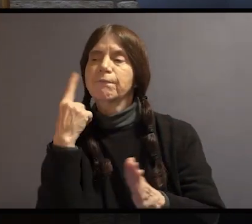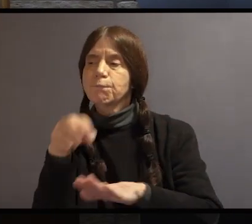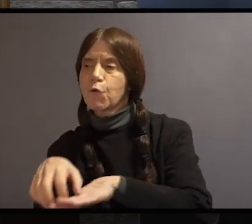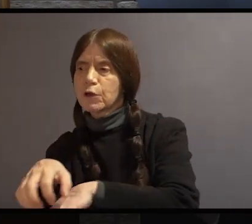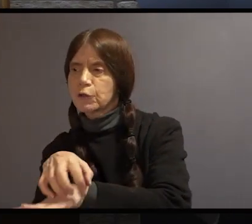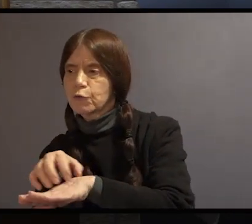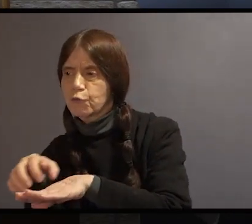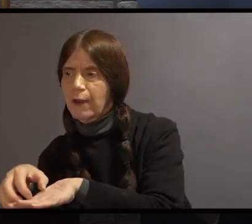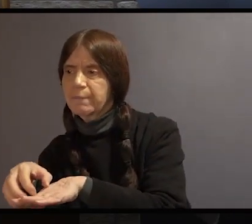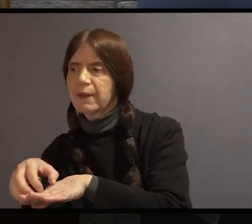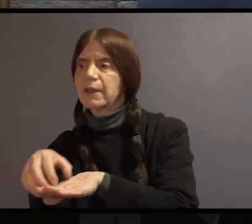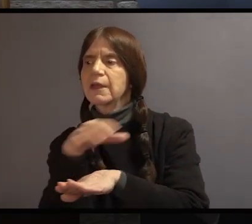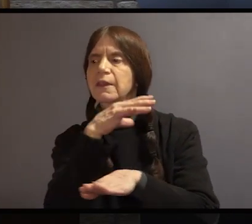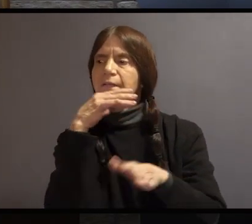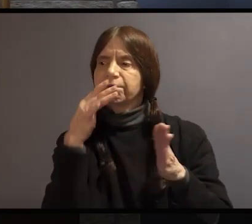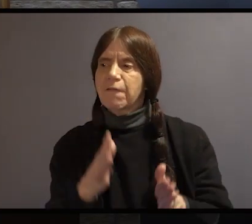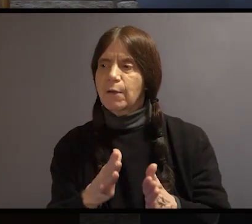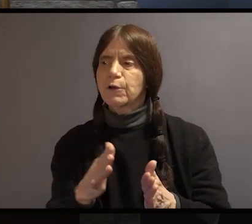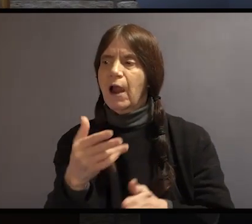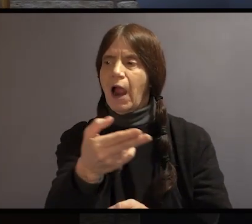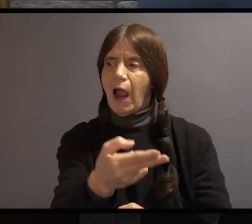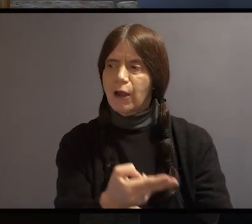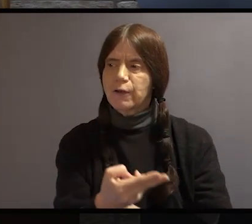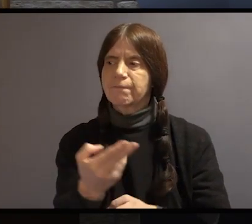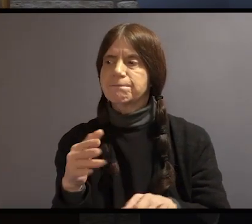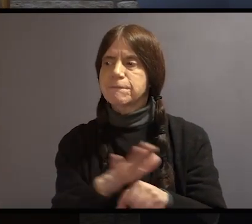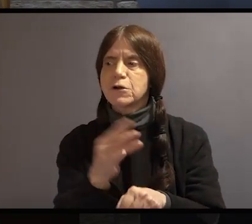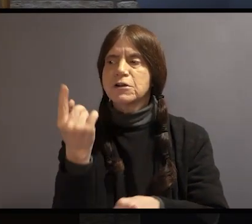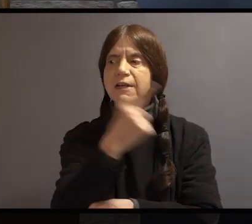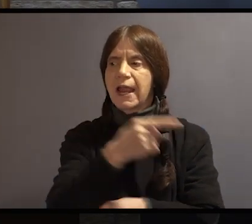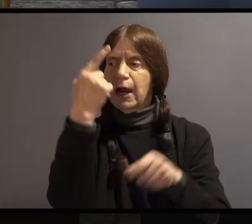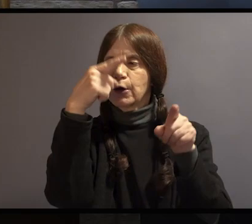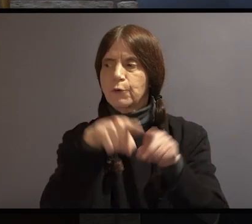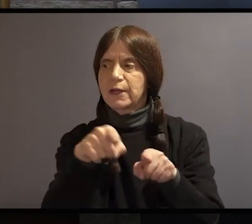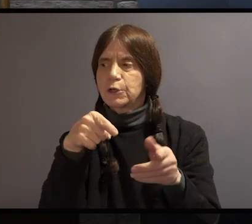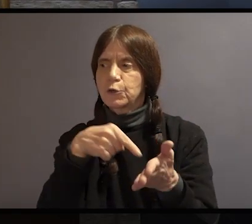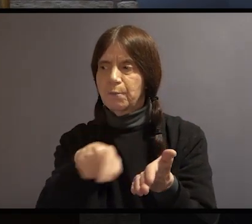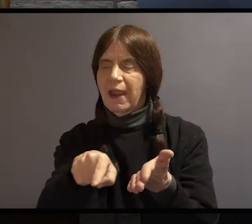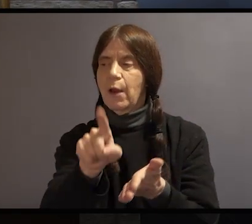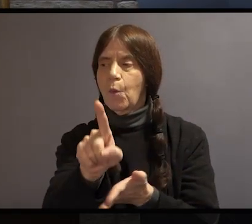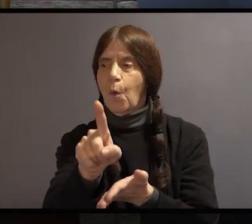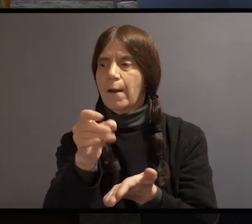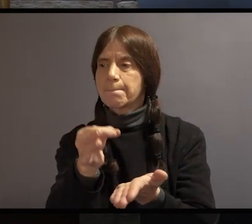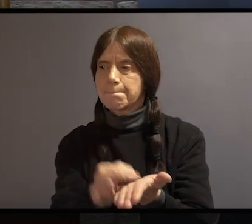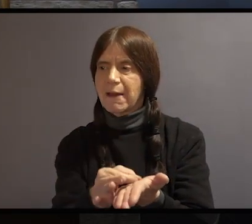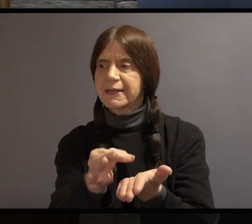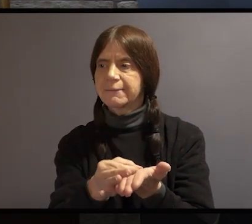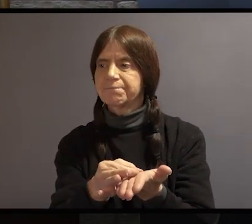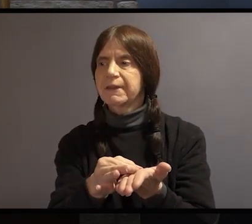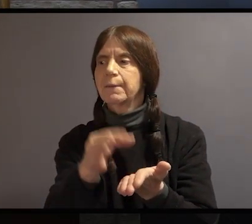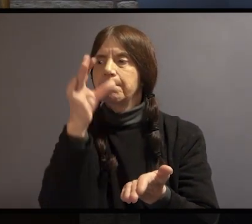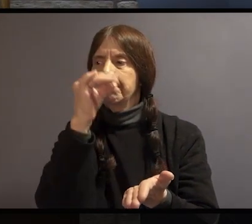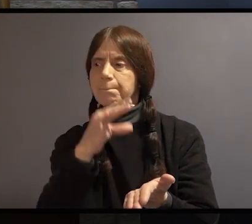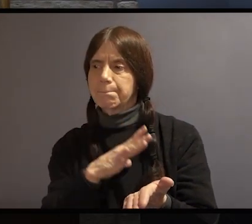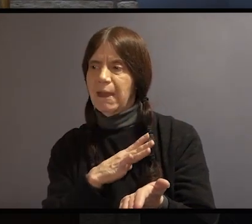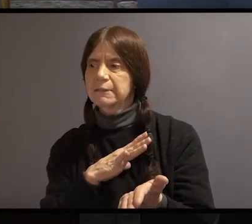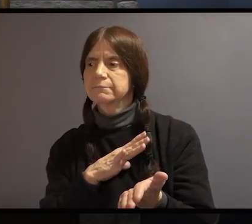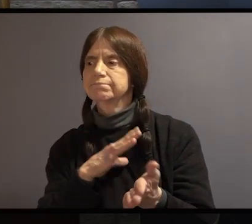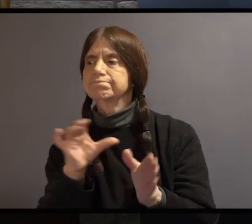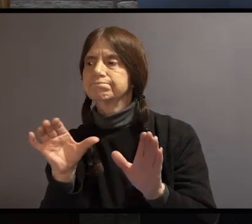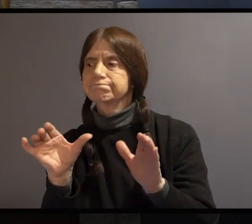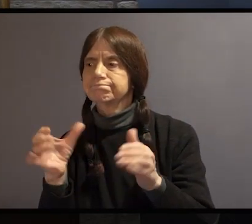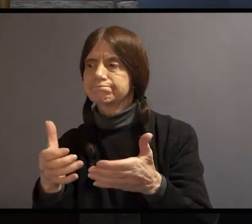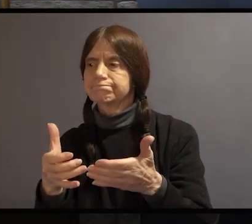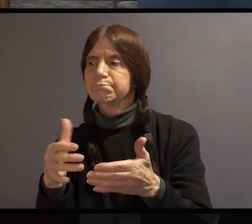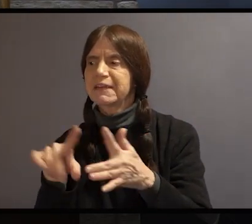with the laborers for a denarius a day, he sent them into his vineyard. And going out about the third hour, he saw